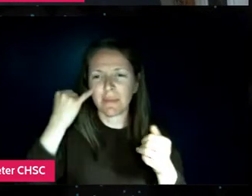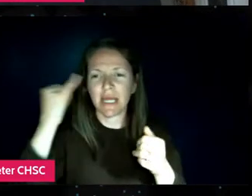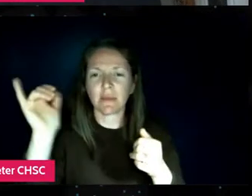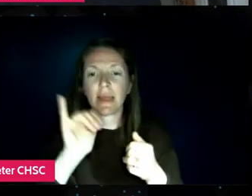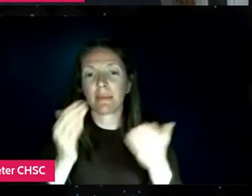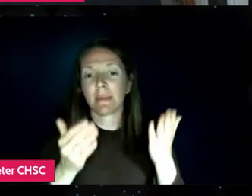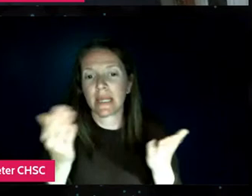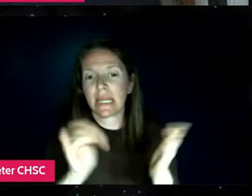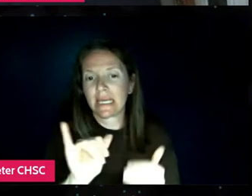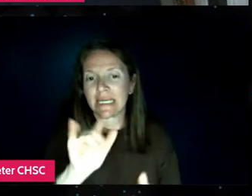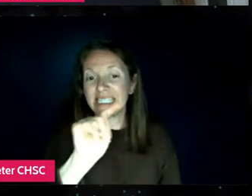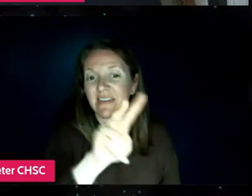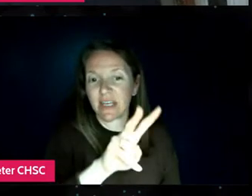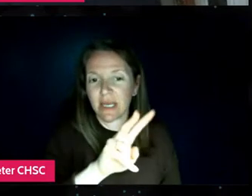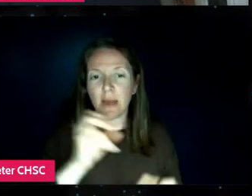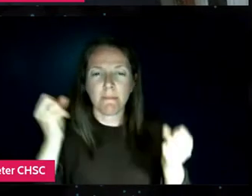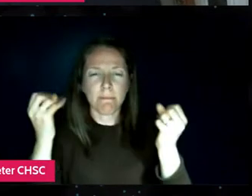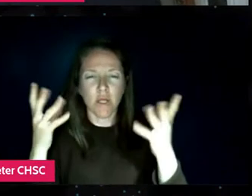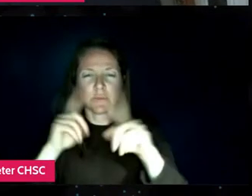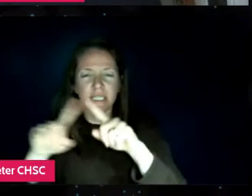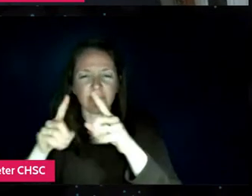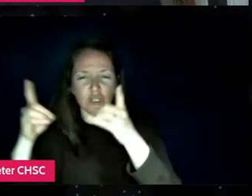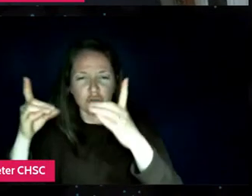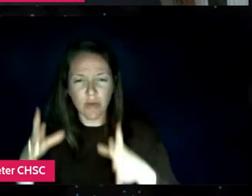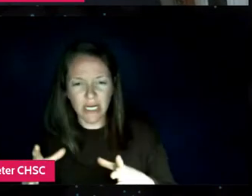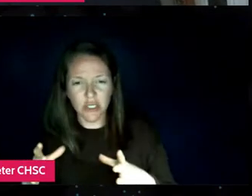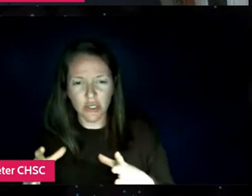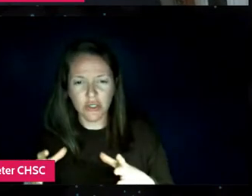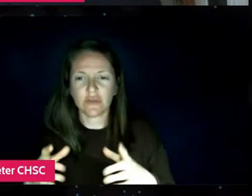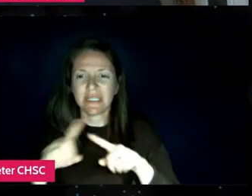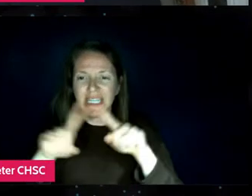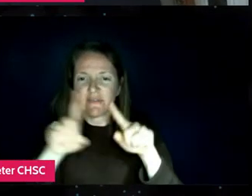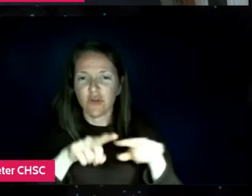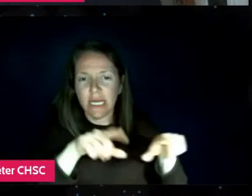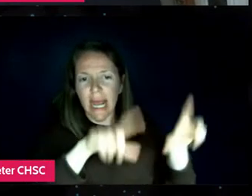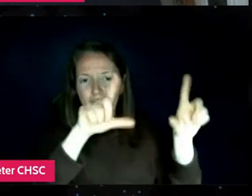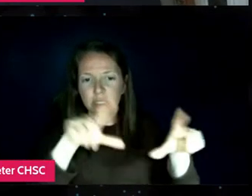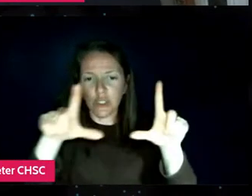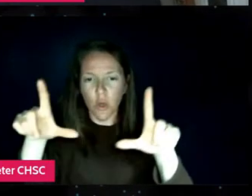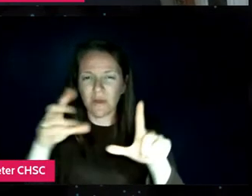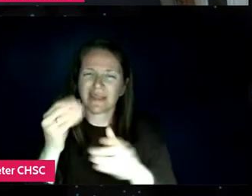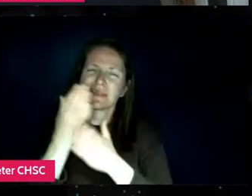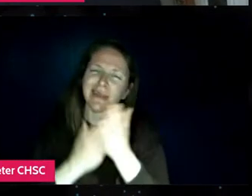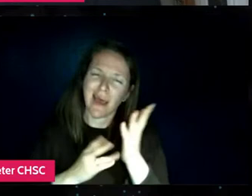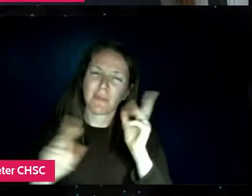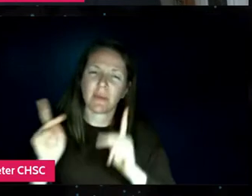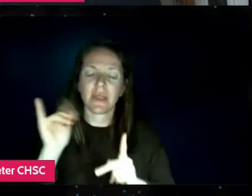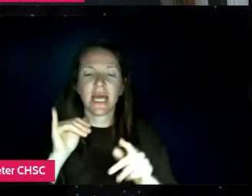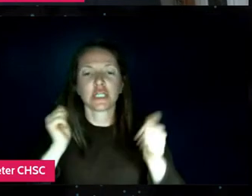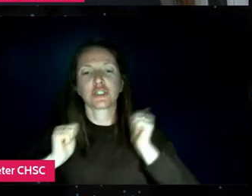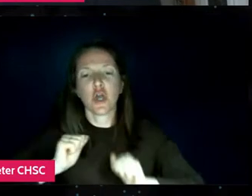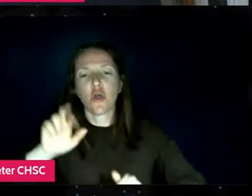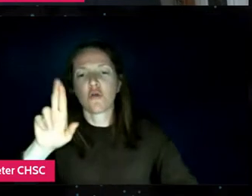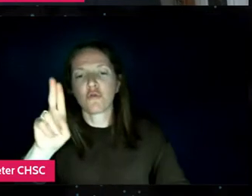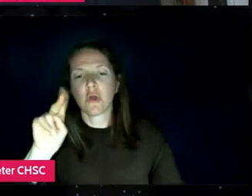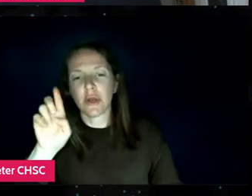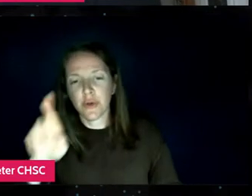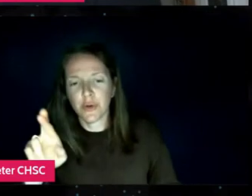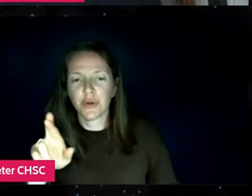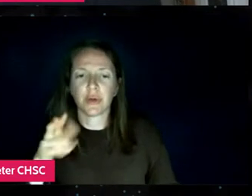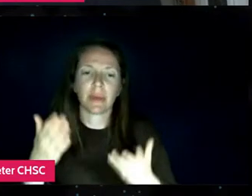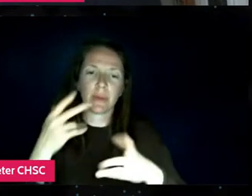you do have multiple directors over episodes, and then you have certain people that are concrete through the whole thing, the showrunners and producers and whatnot, who